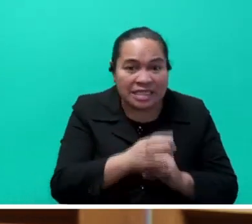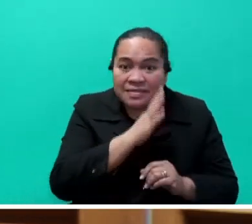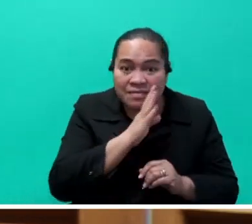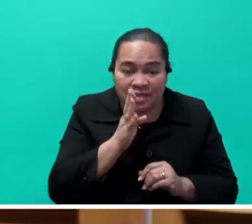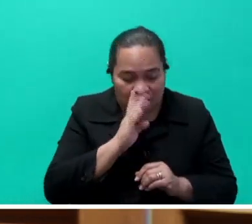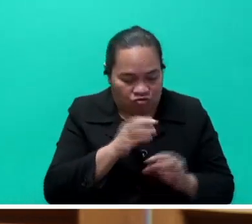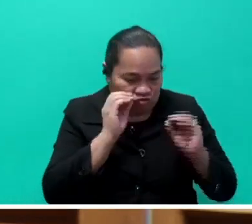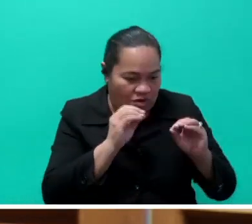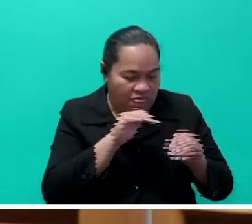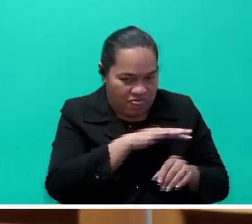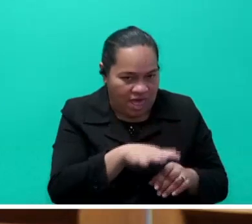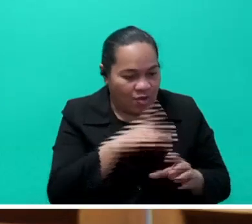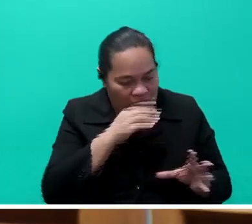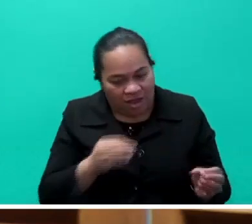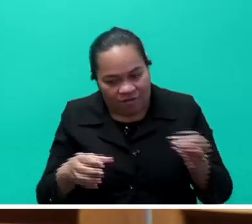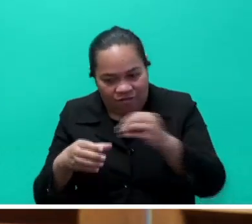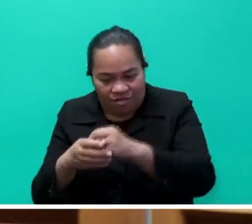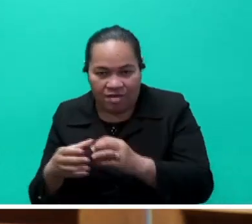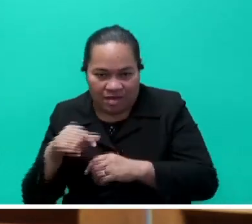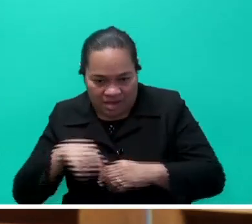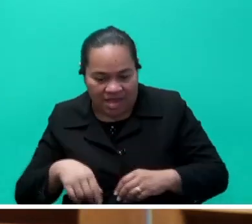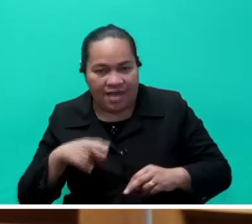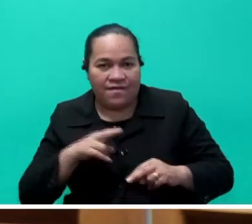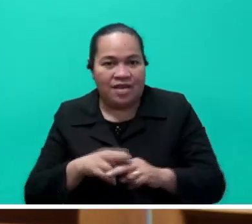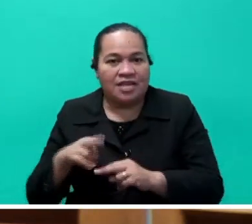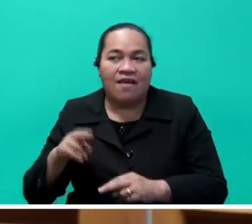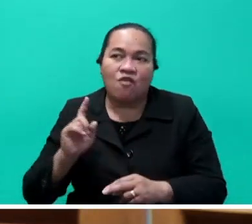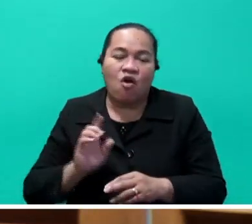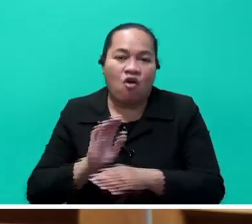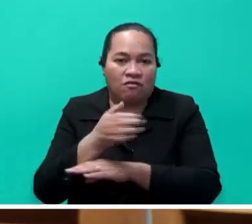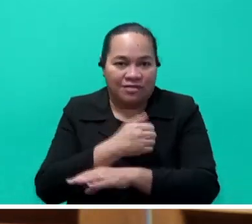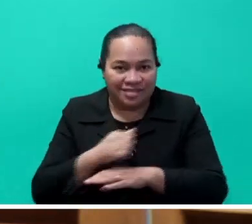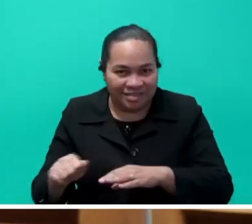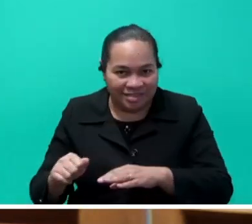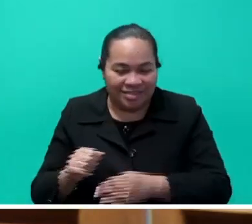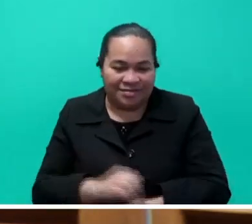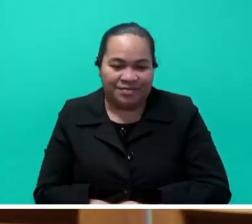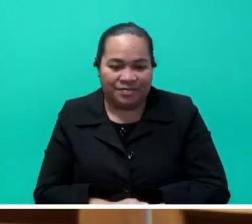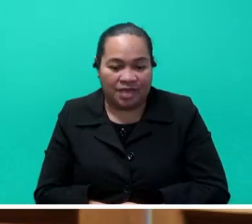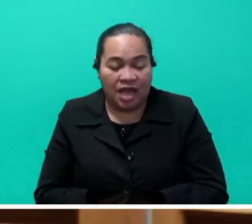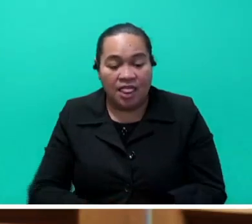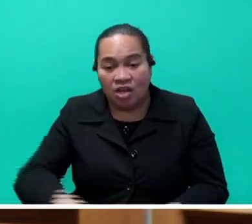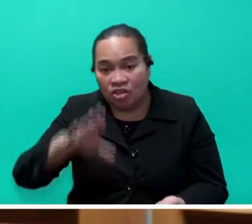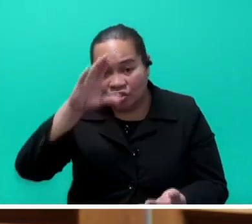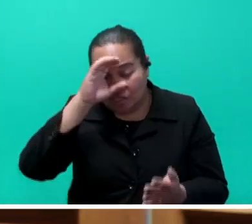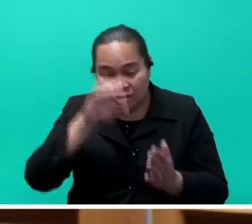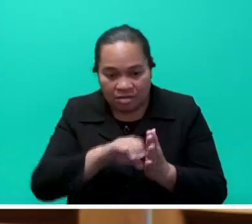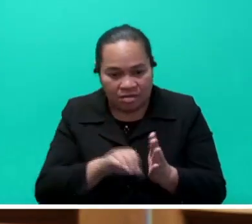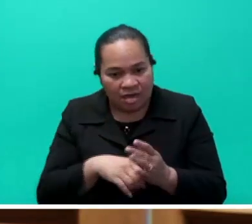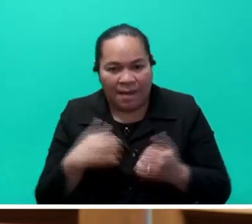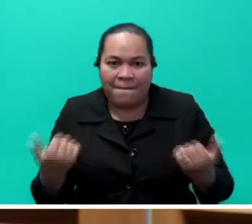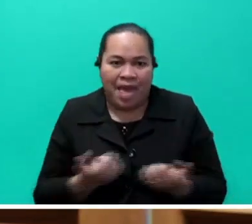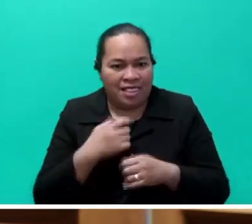the job markets in Fiji and abroad. The education curriculum over the years has undergone various